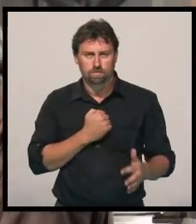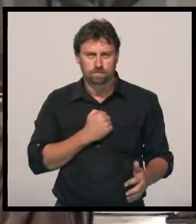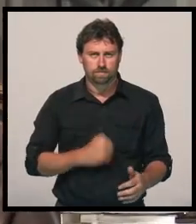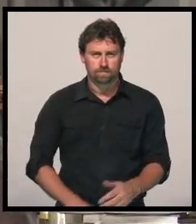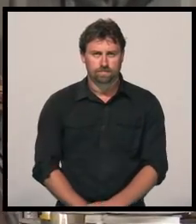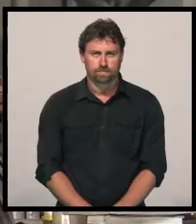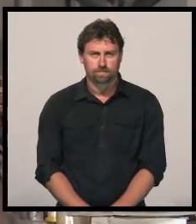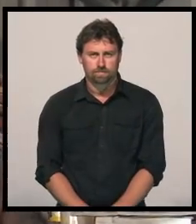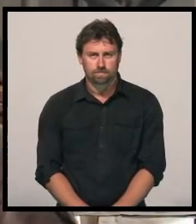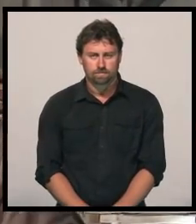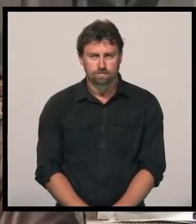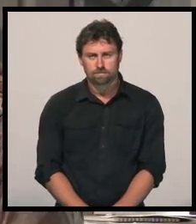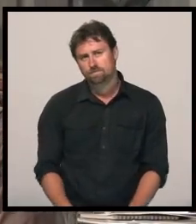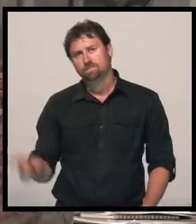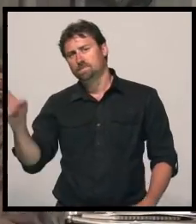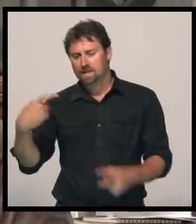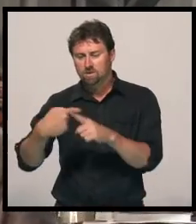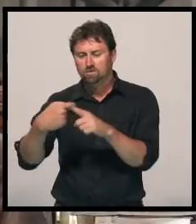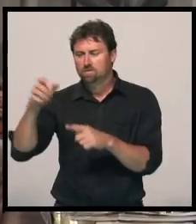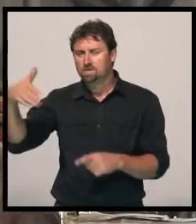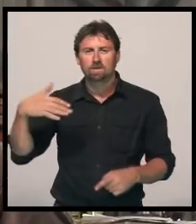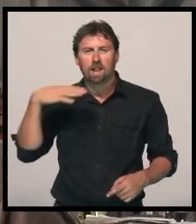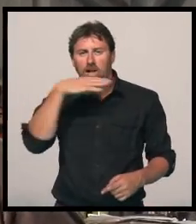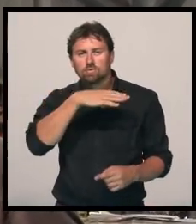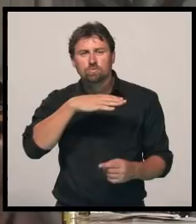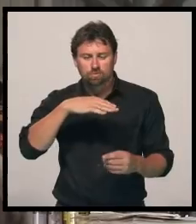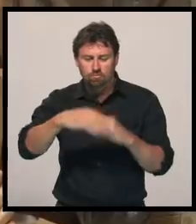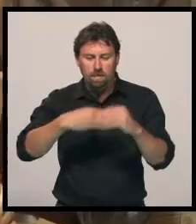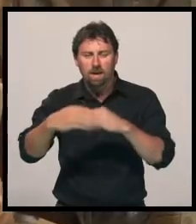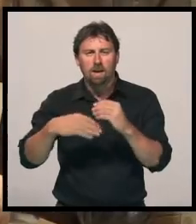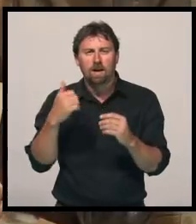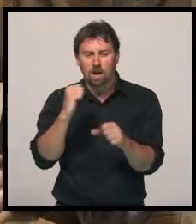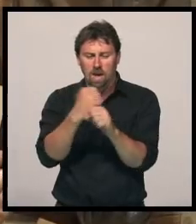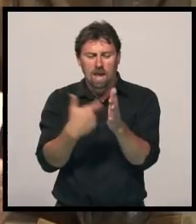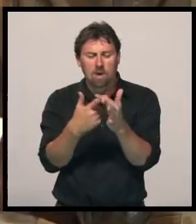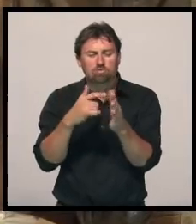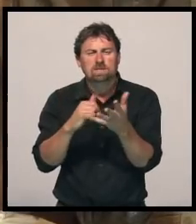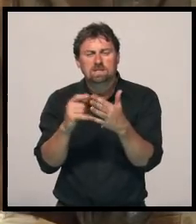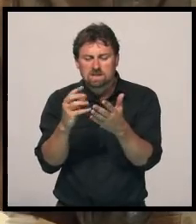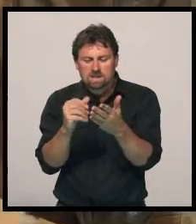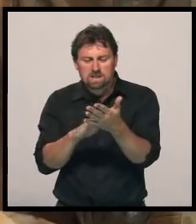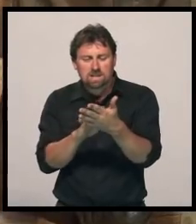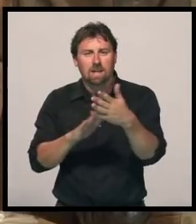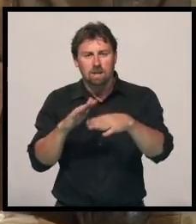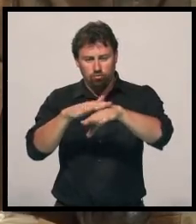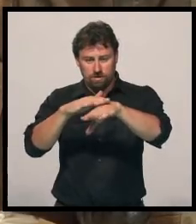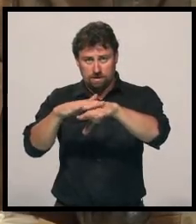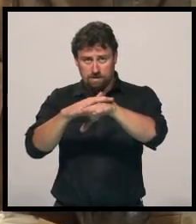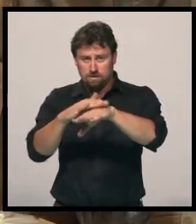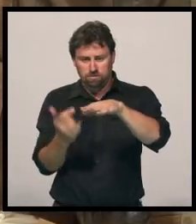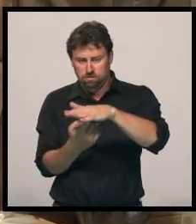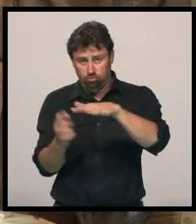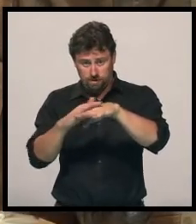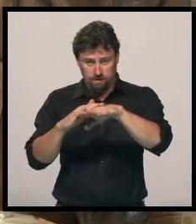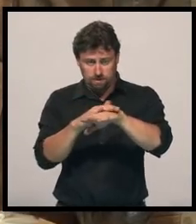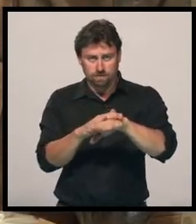kitchen, grab some munch wrap. Greasy side up. And I double glue. So,